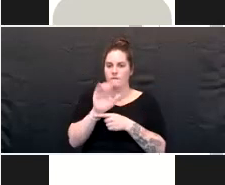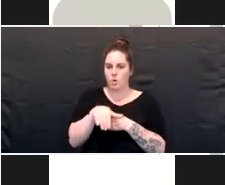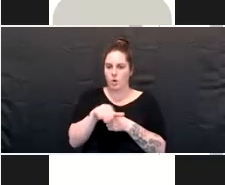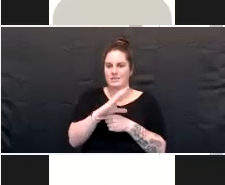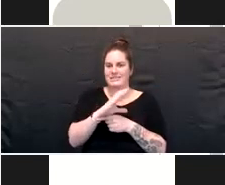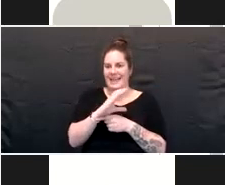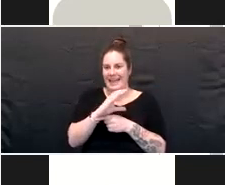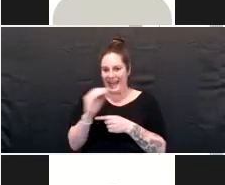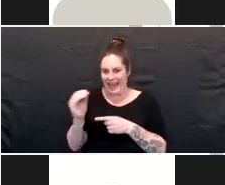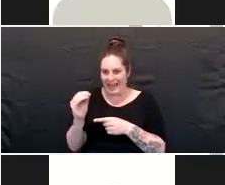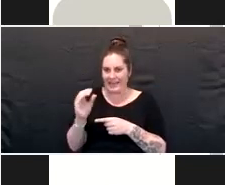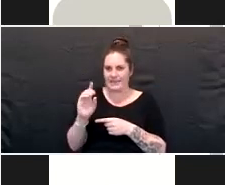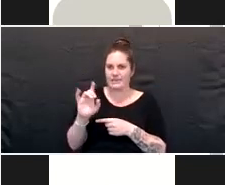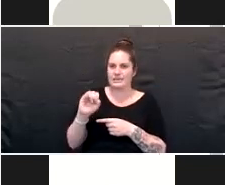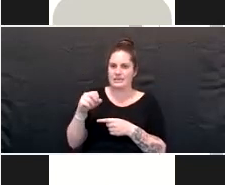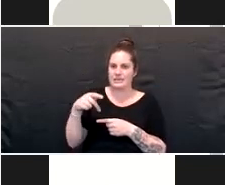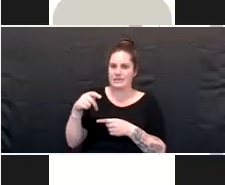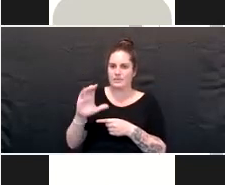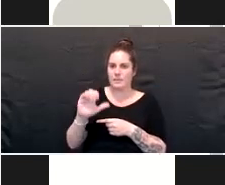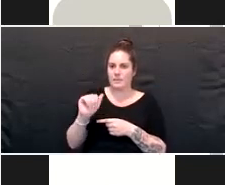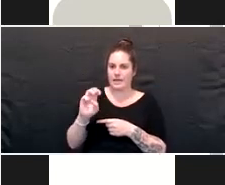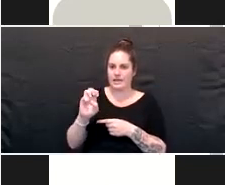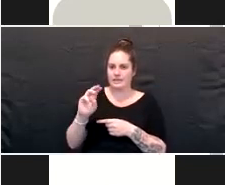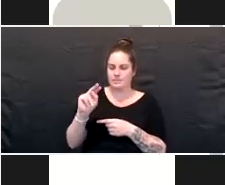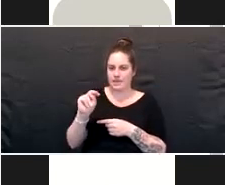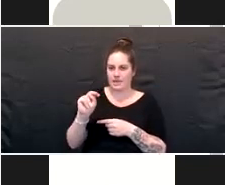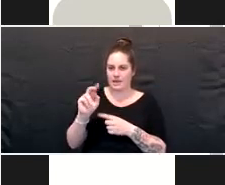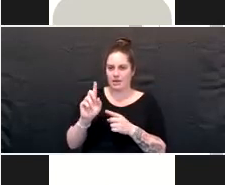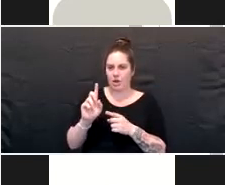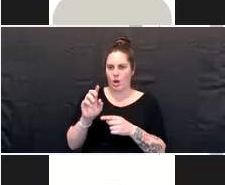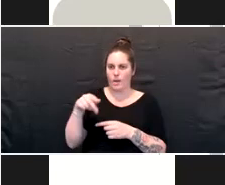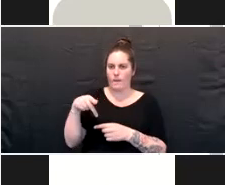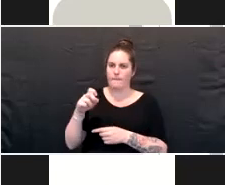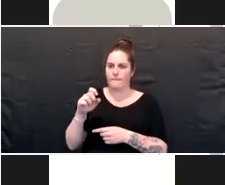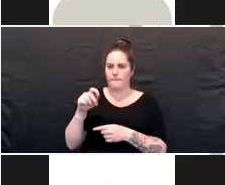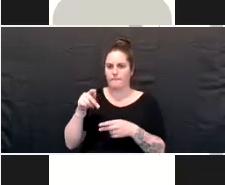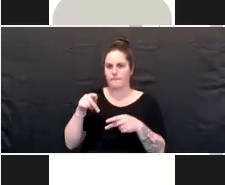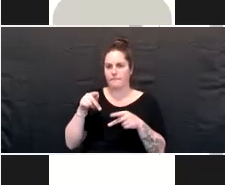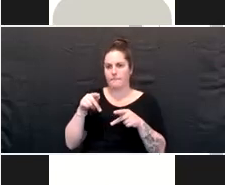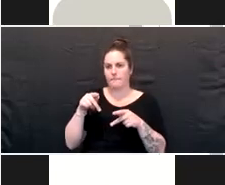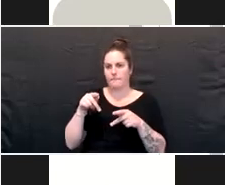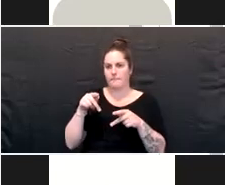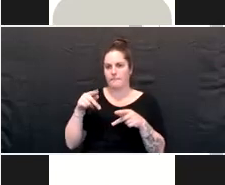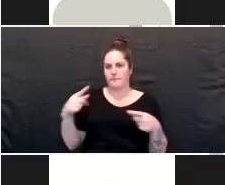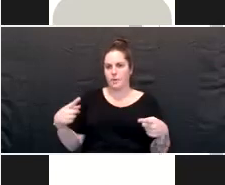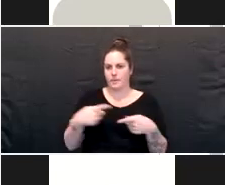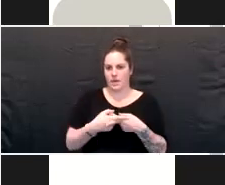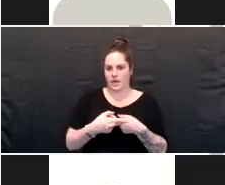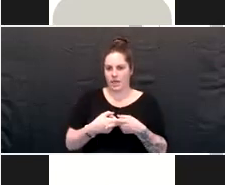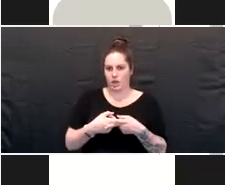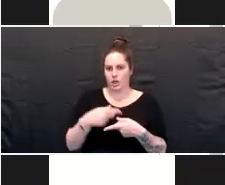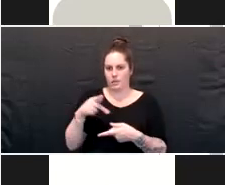actually perpendicular to each other. So when you carry an object, the force and the displacement